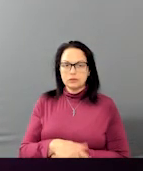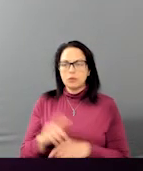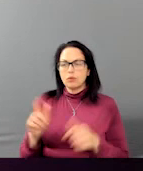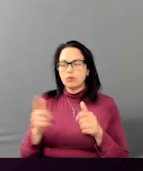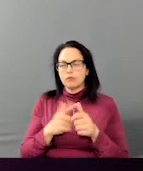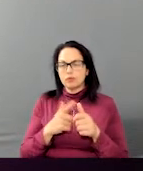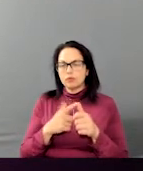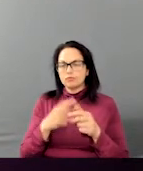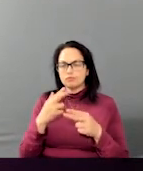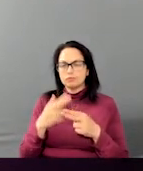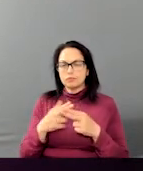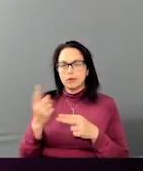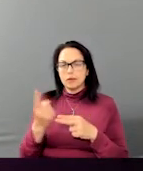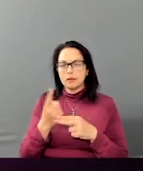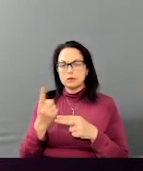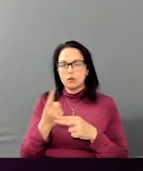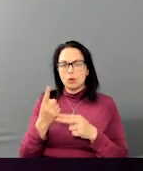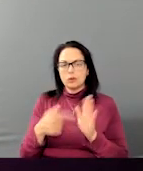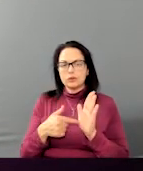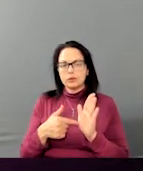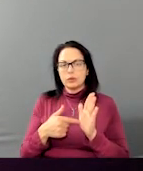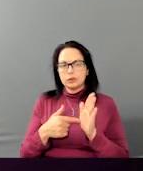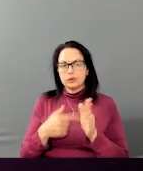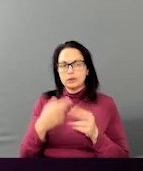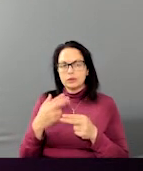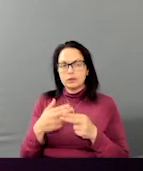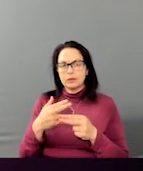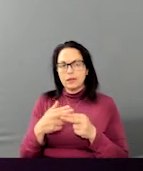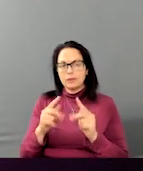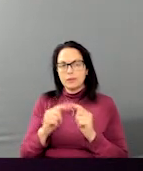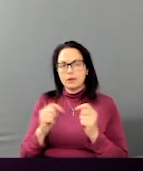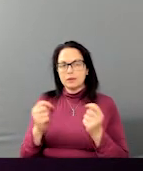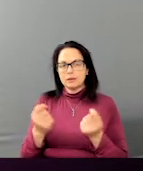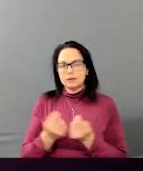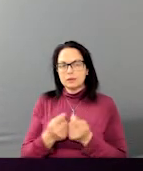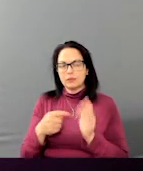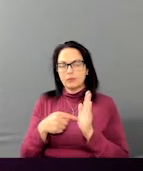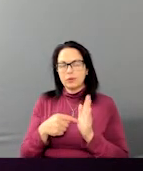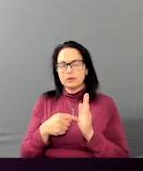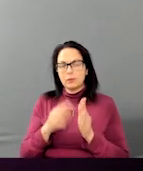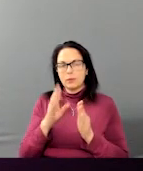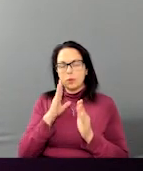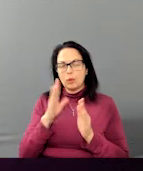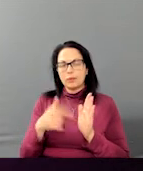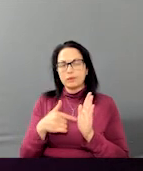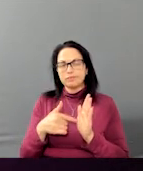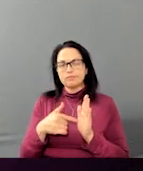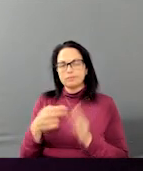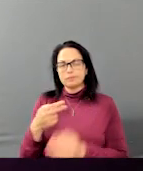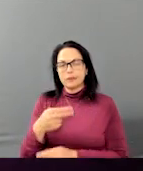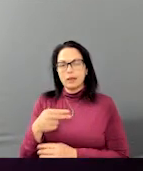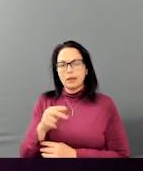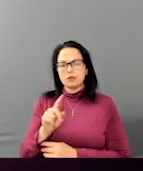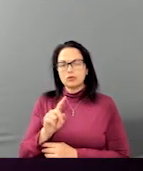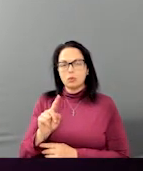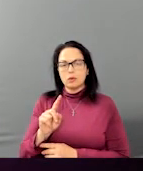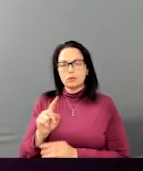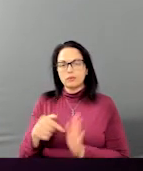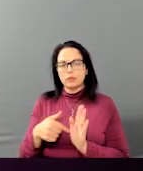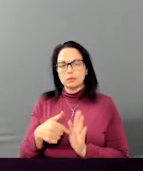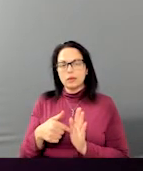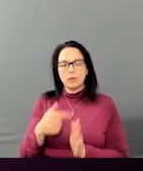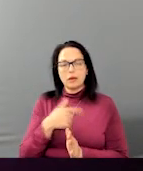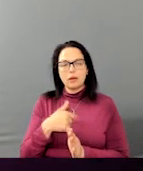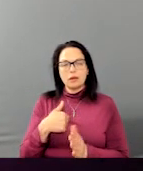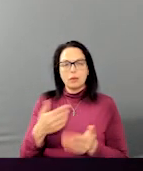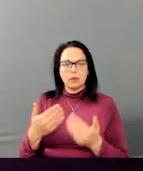that's always rendered. And let's say that's the name of the team, and it's being rendered in an H1, let's say. And then we